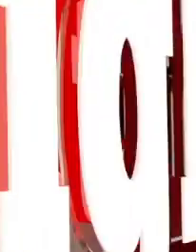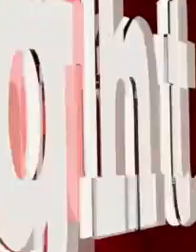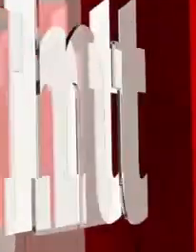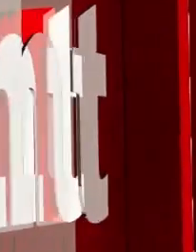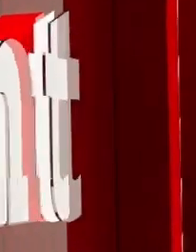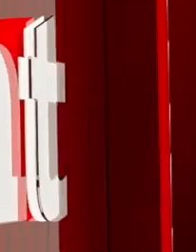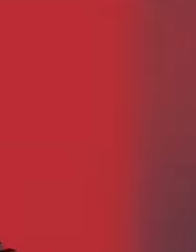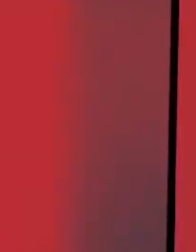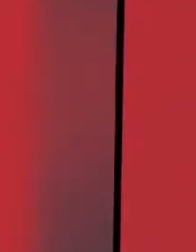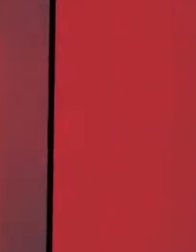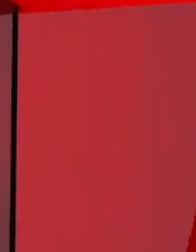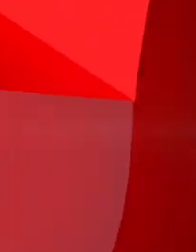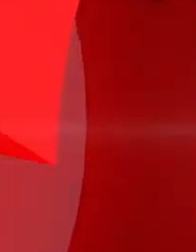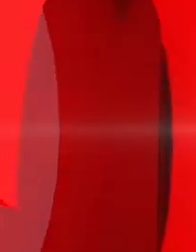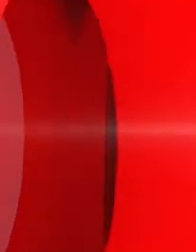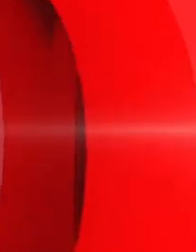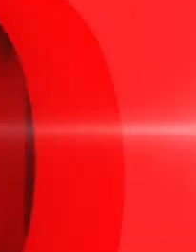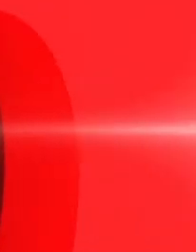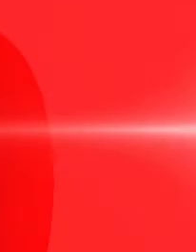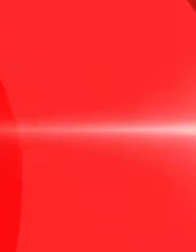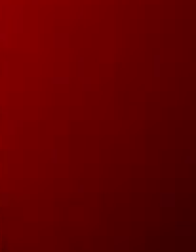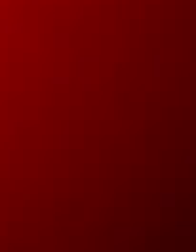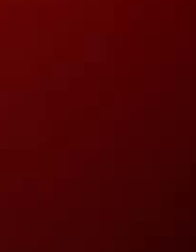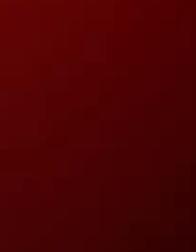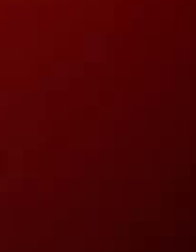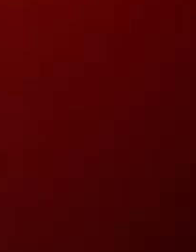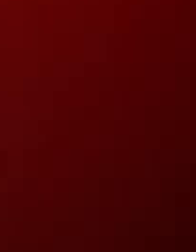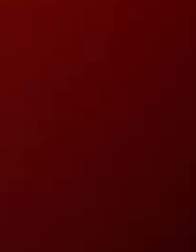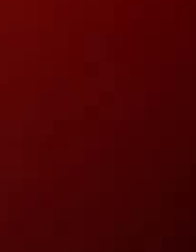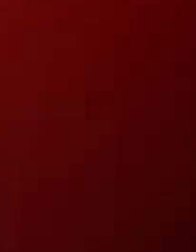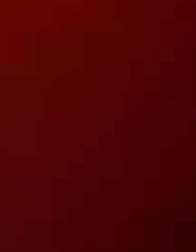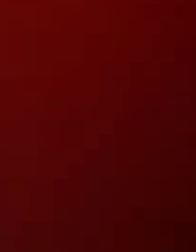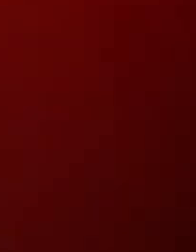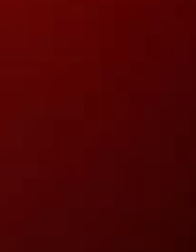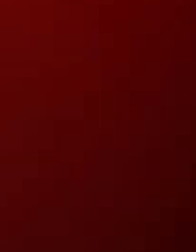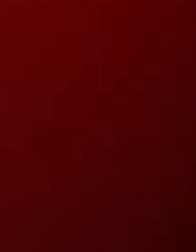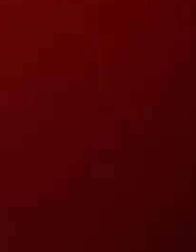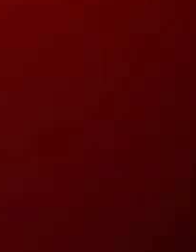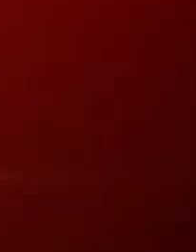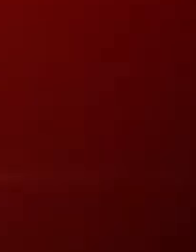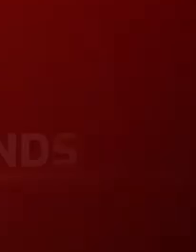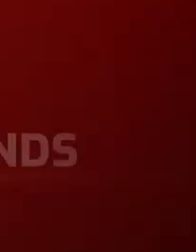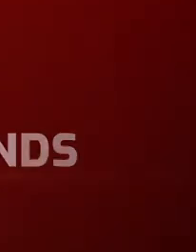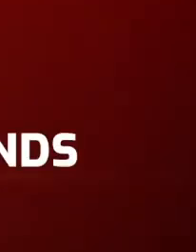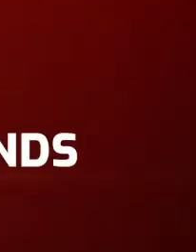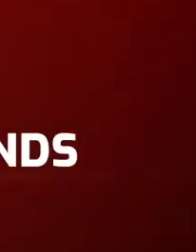Insights from the world's best medical minds. You are watching TheRightDoctors.com.